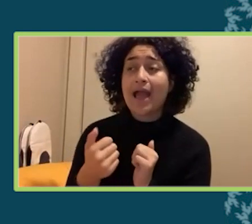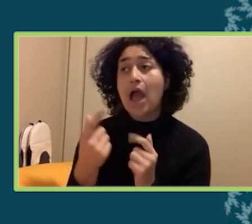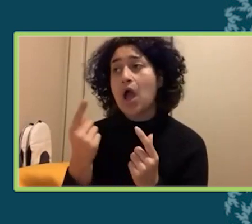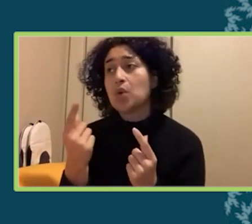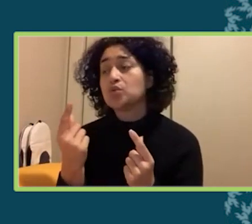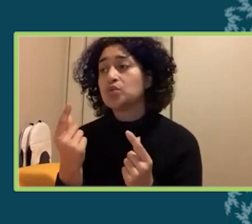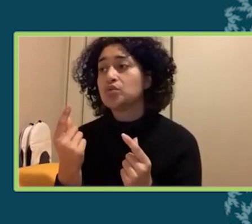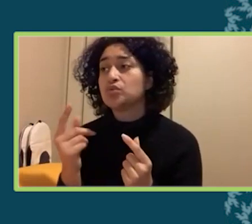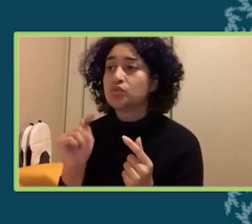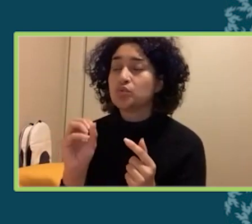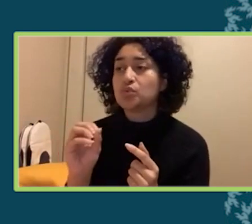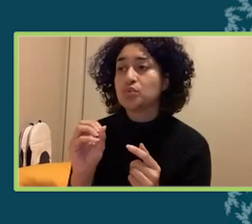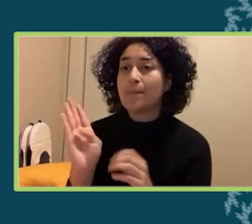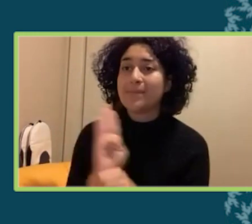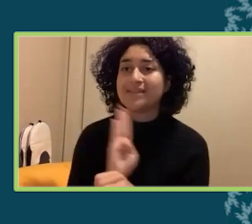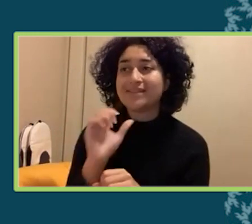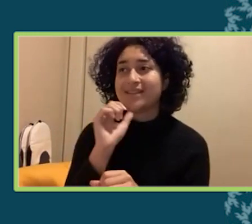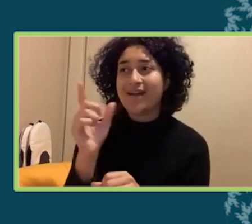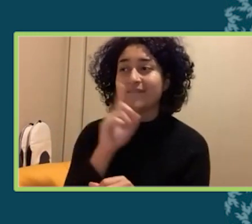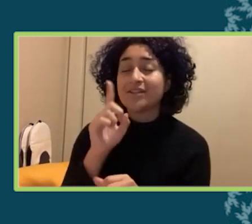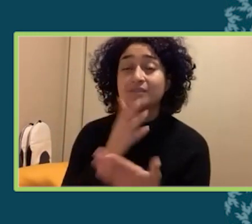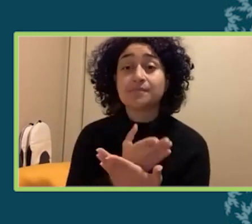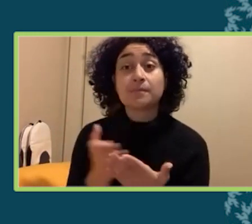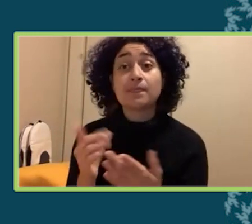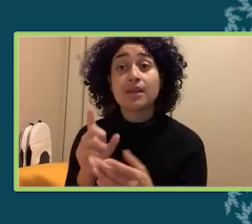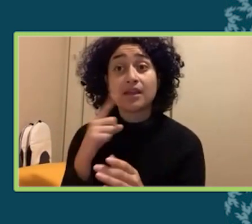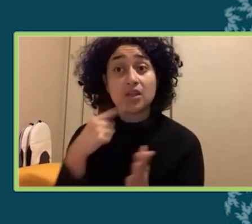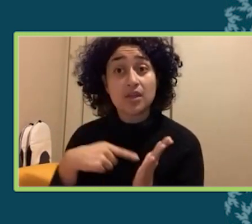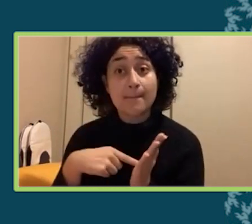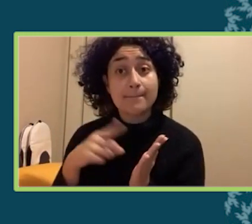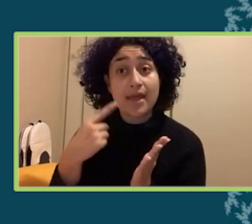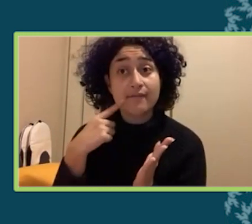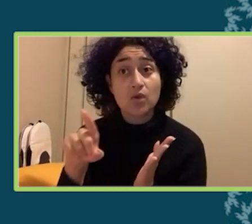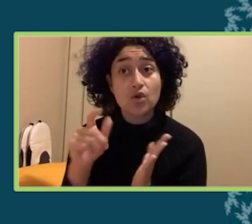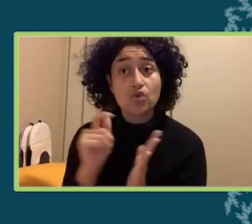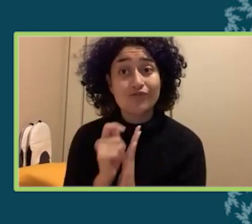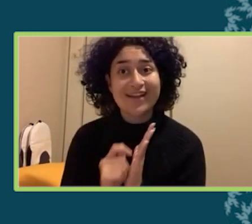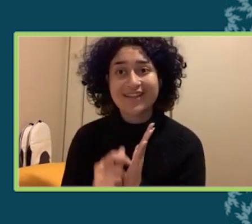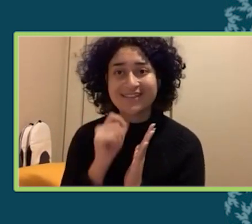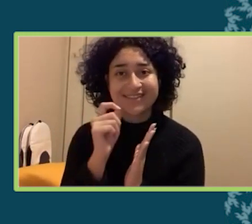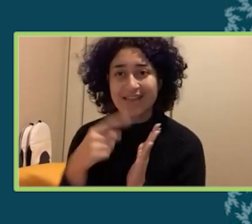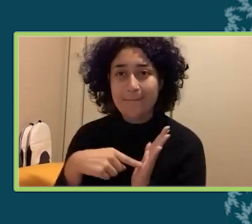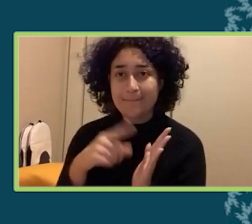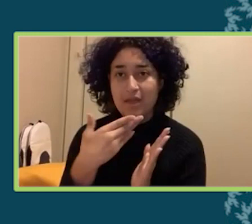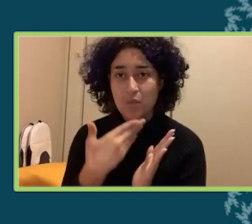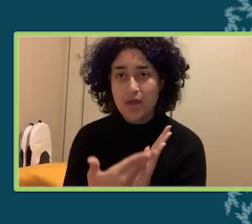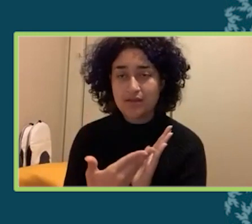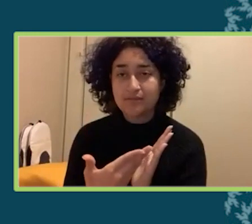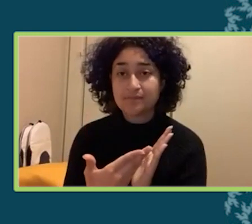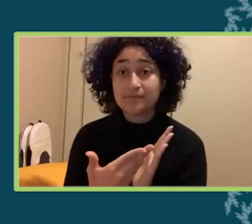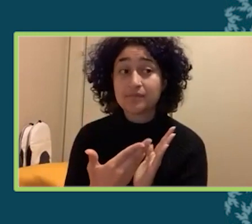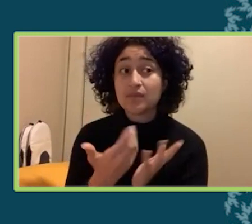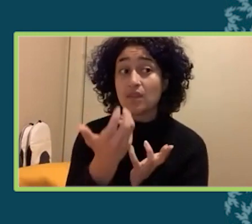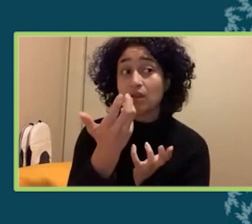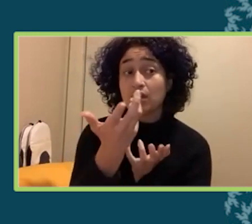stuff, right? What can you get paid for? Writing does not pay well. Consulting